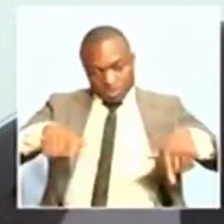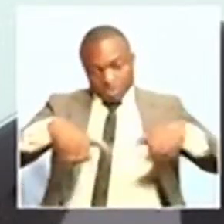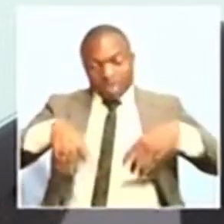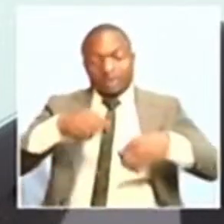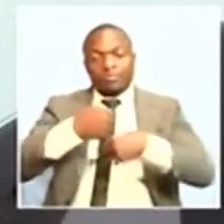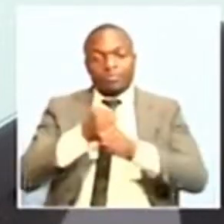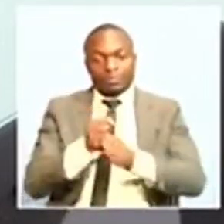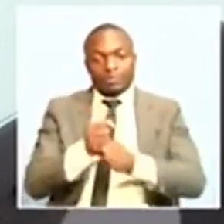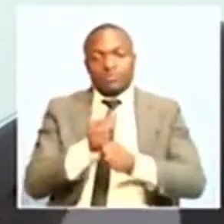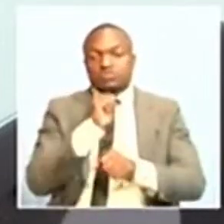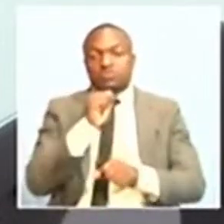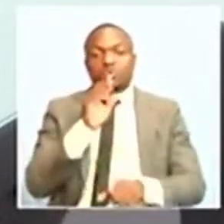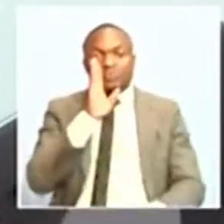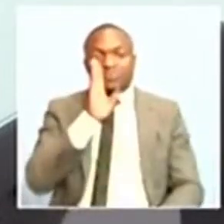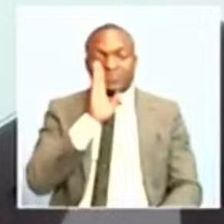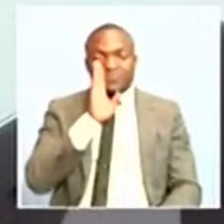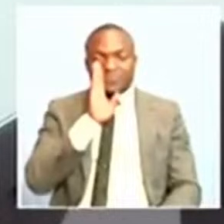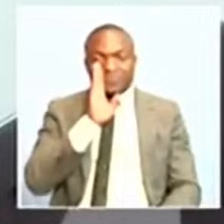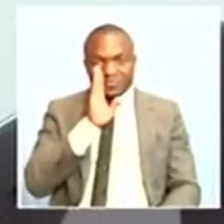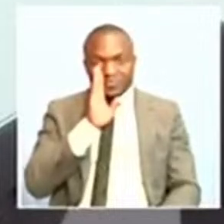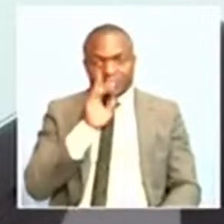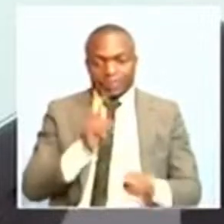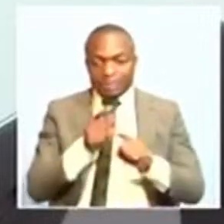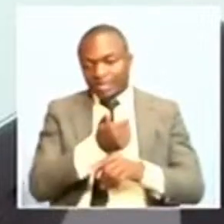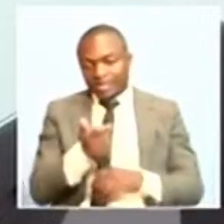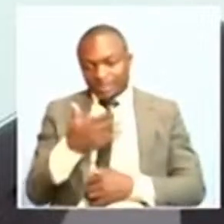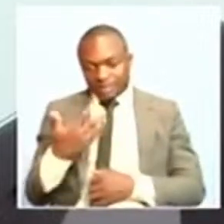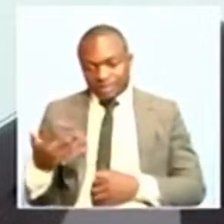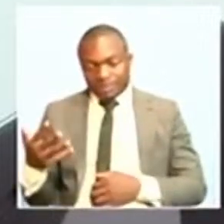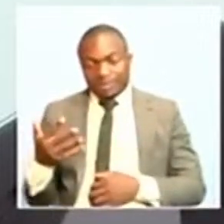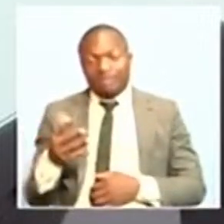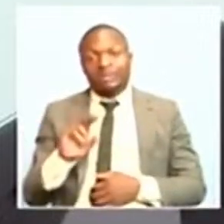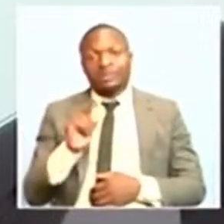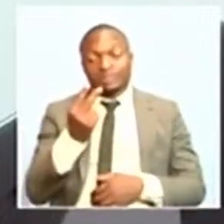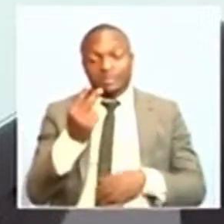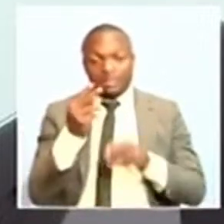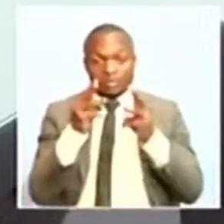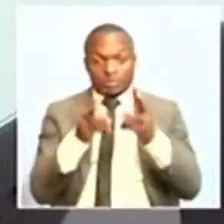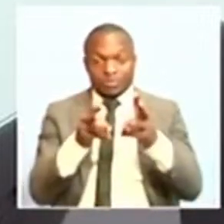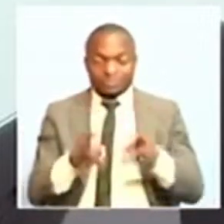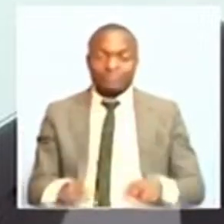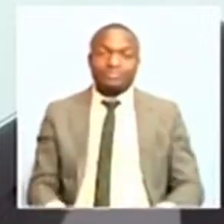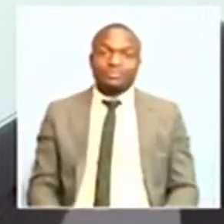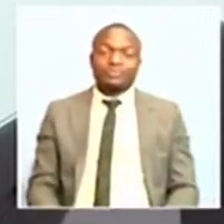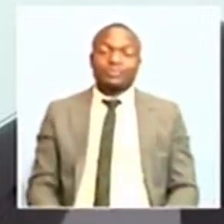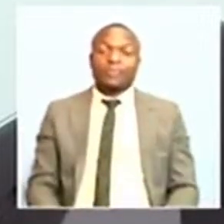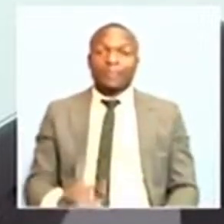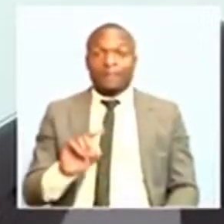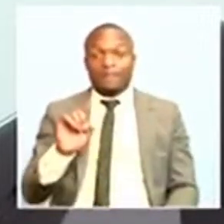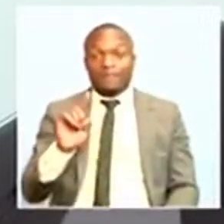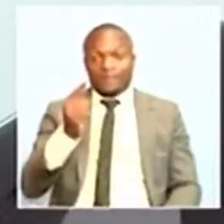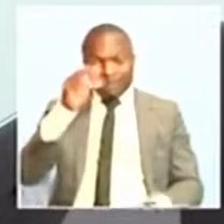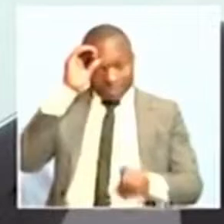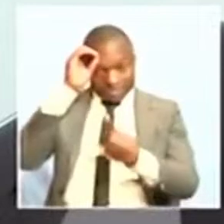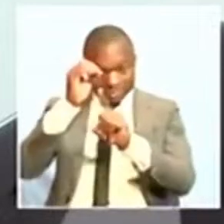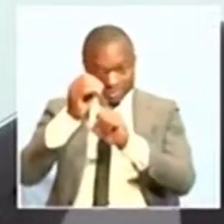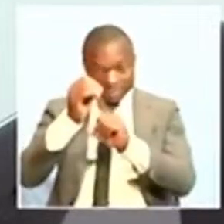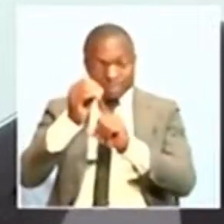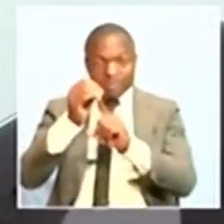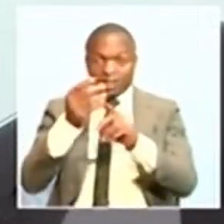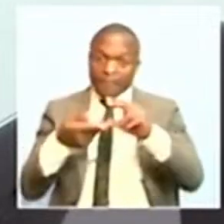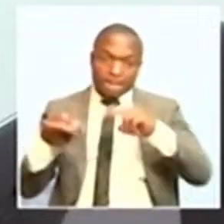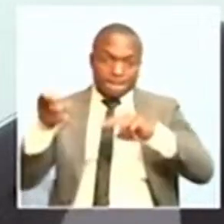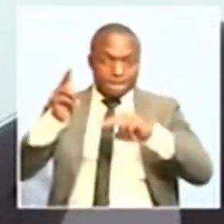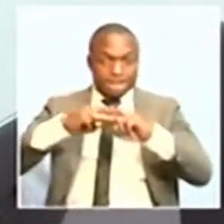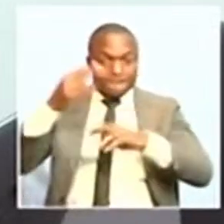beverages. The second measure, Honorable Chair, for the first objective, which is aiming at